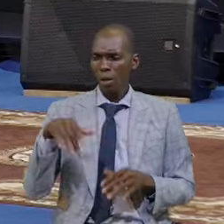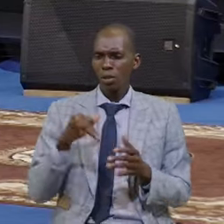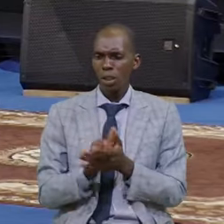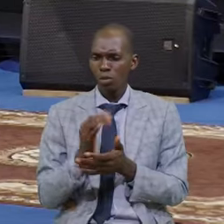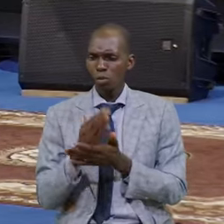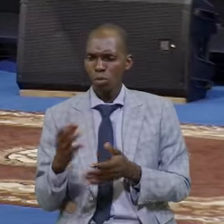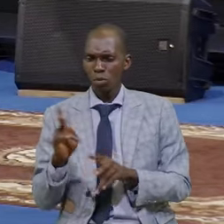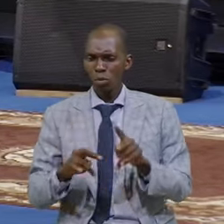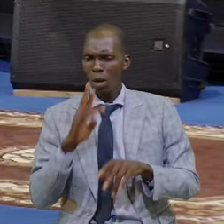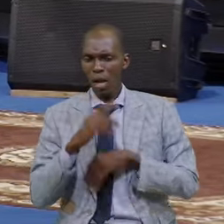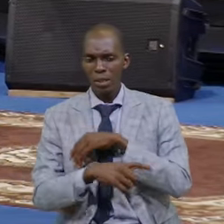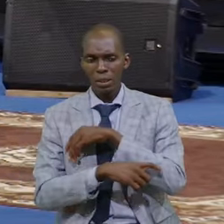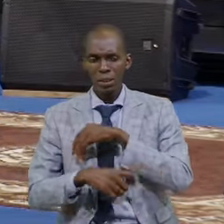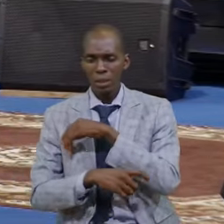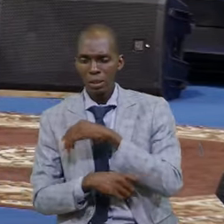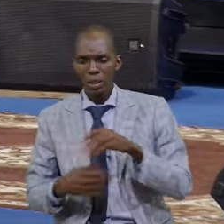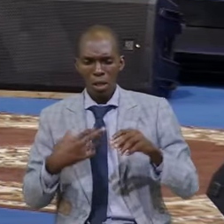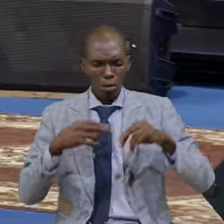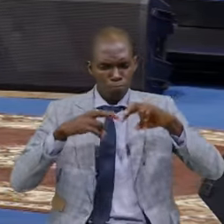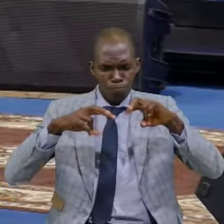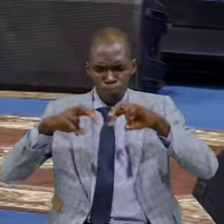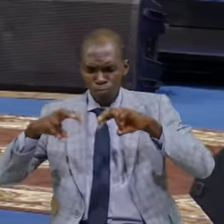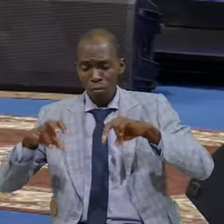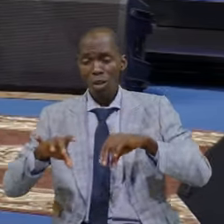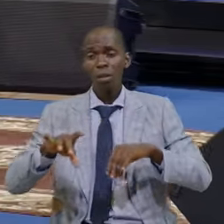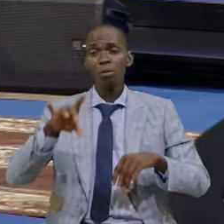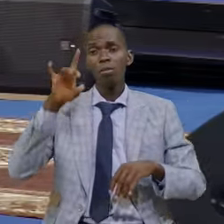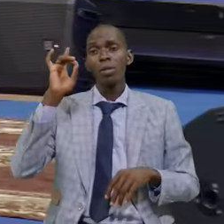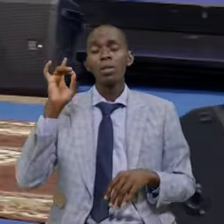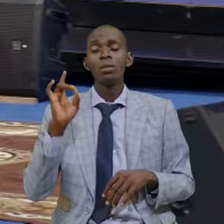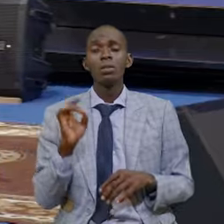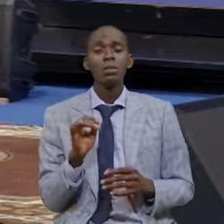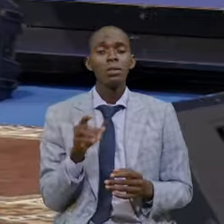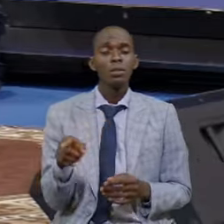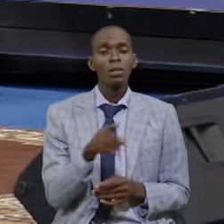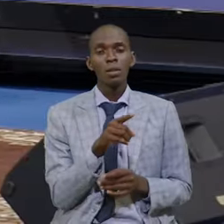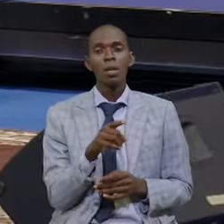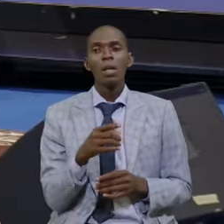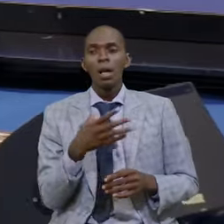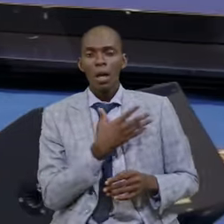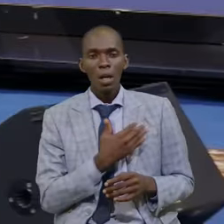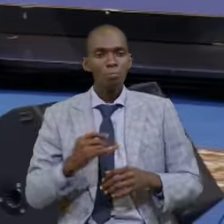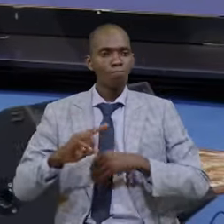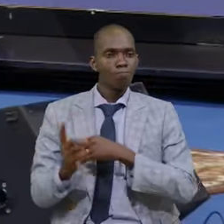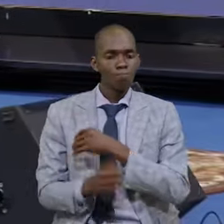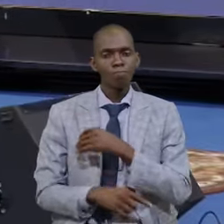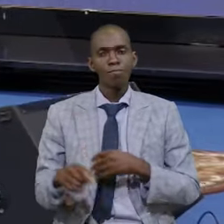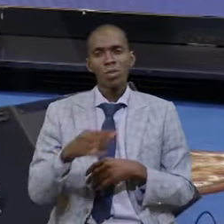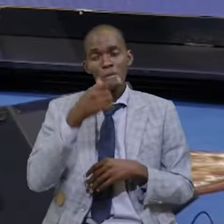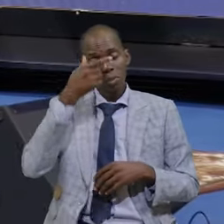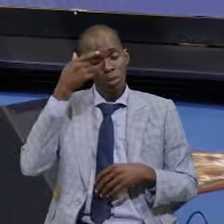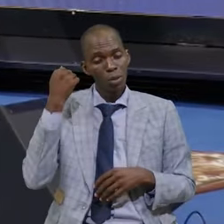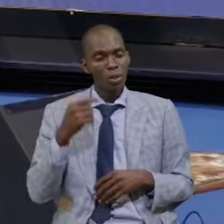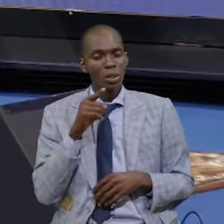stealing, and then he investigates them and he incarcerates them because now he is Lord in